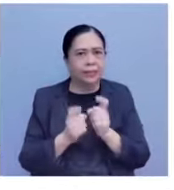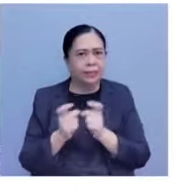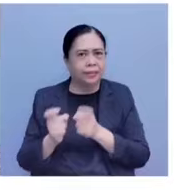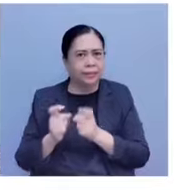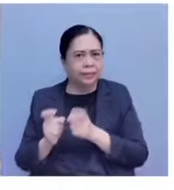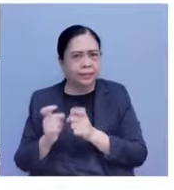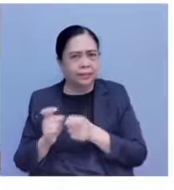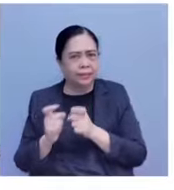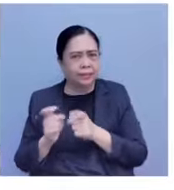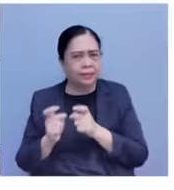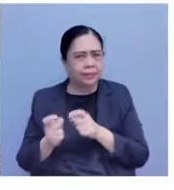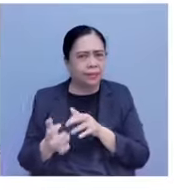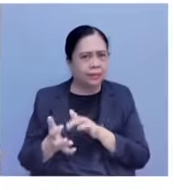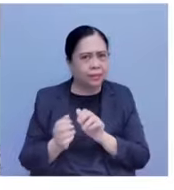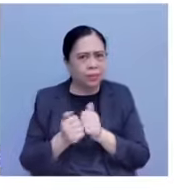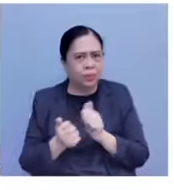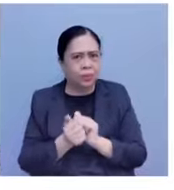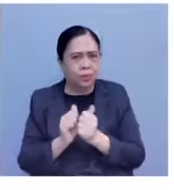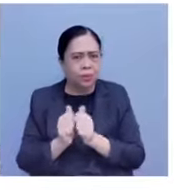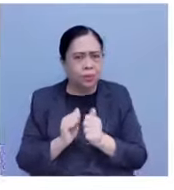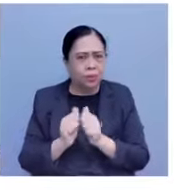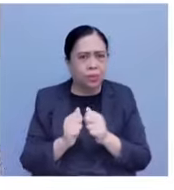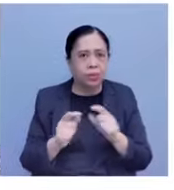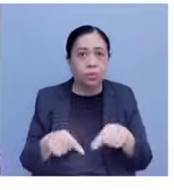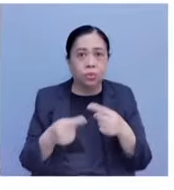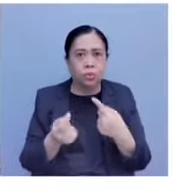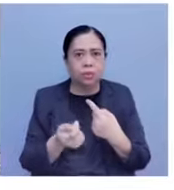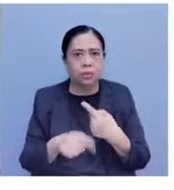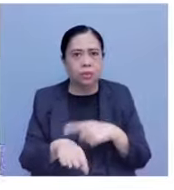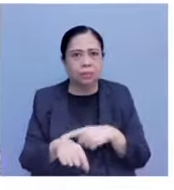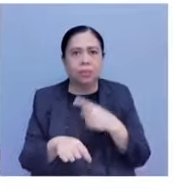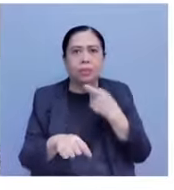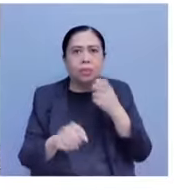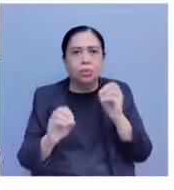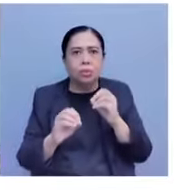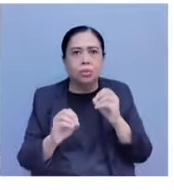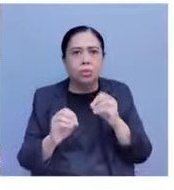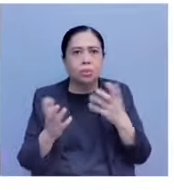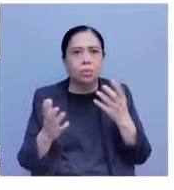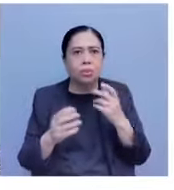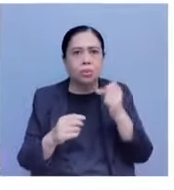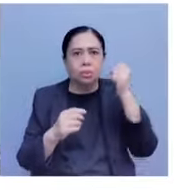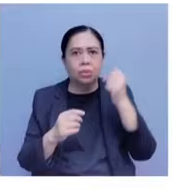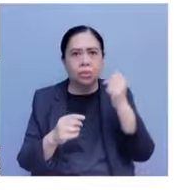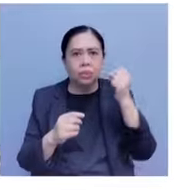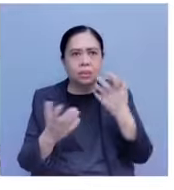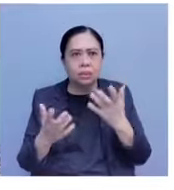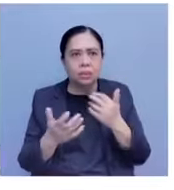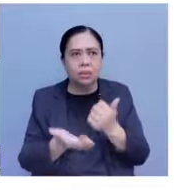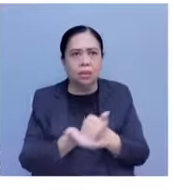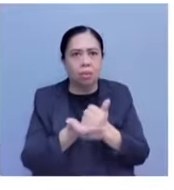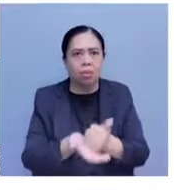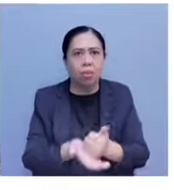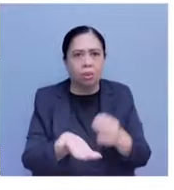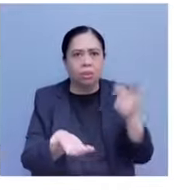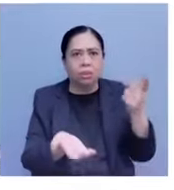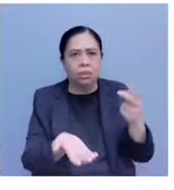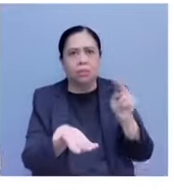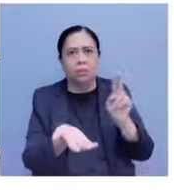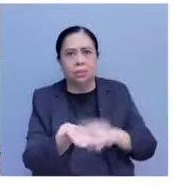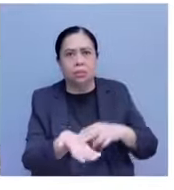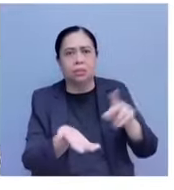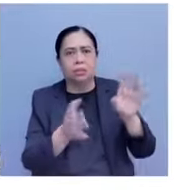amending the bill and studying how to amend it during the time, because there was no rush to have the bill signed by the president.